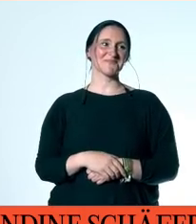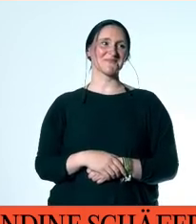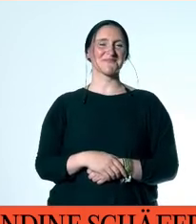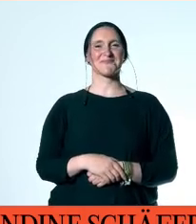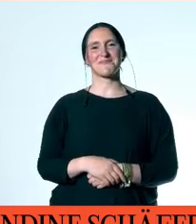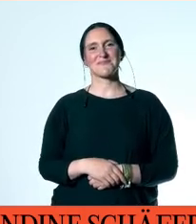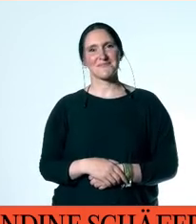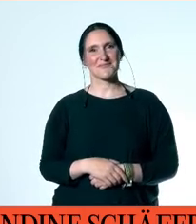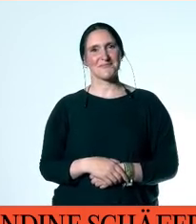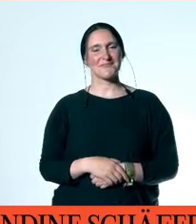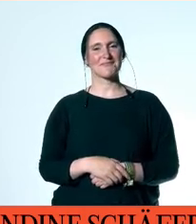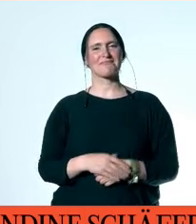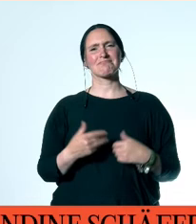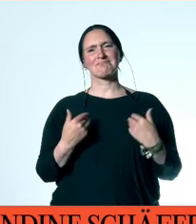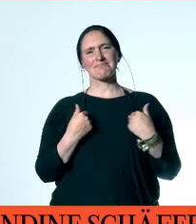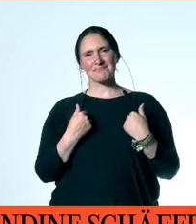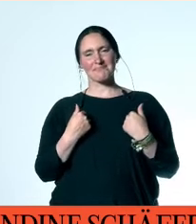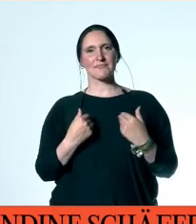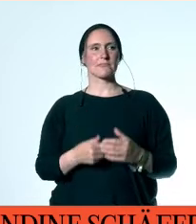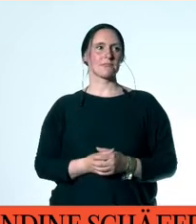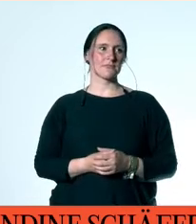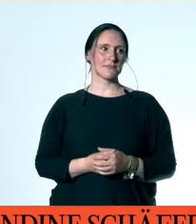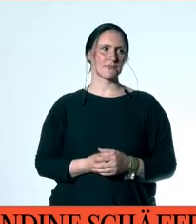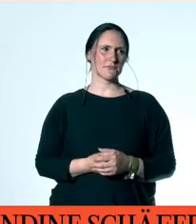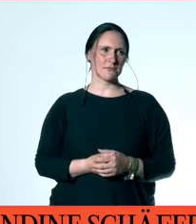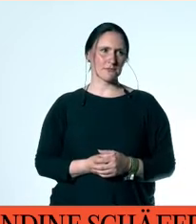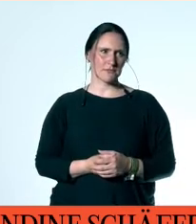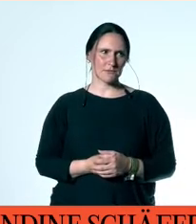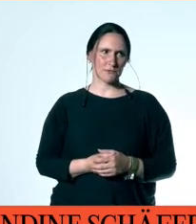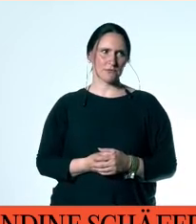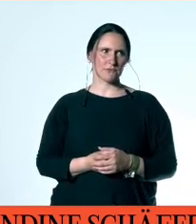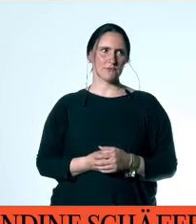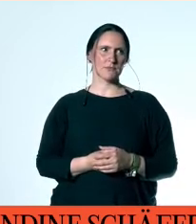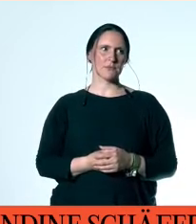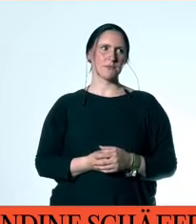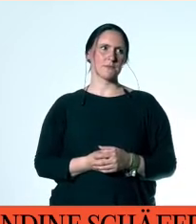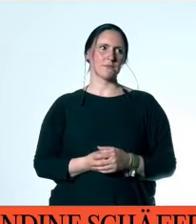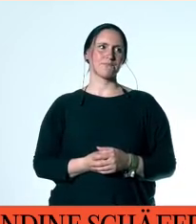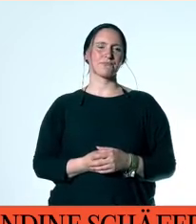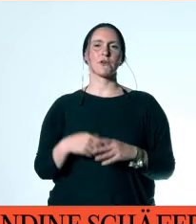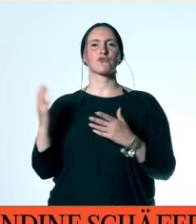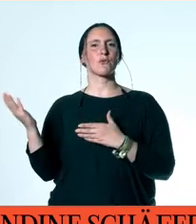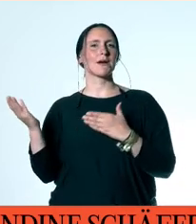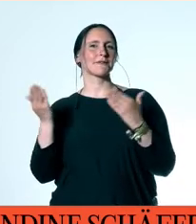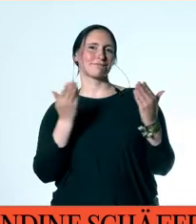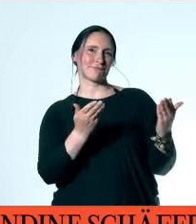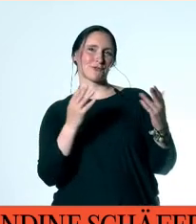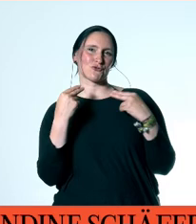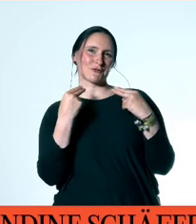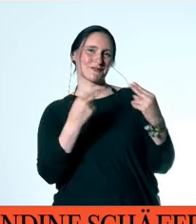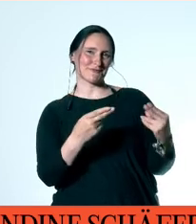I just wanted to say, on behalf of FabSwag Arts Collective, a big thank you to Maria and